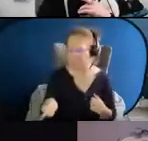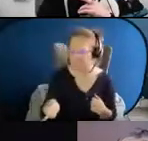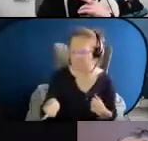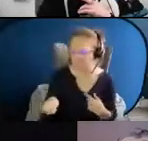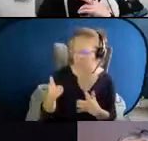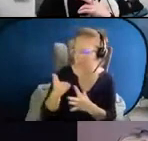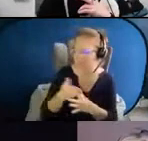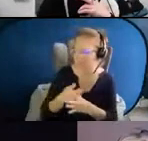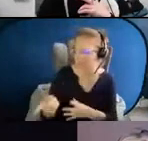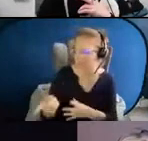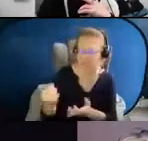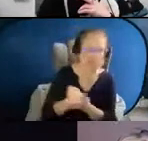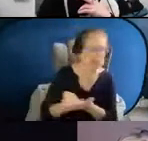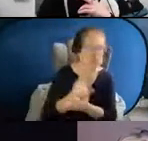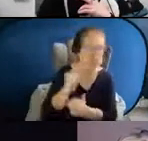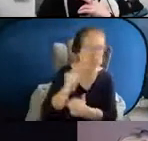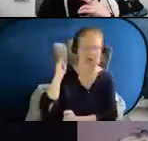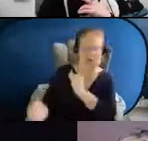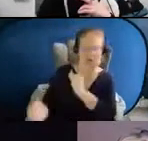accessibility features that we